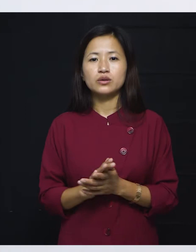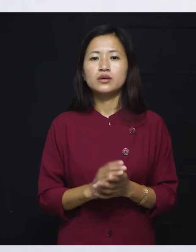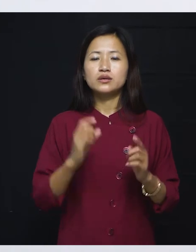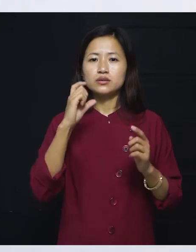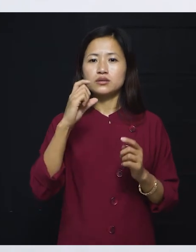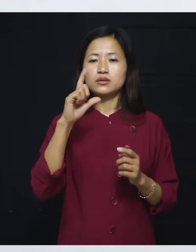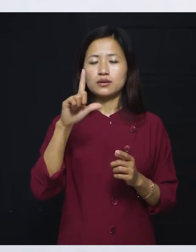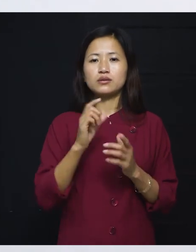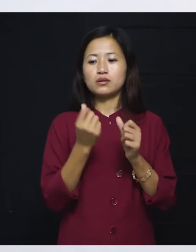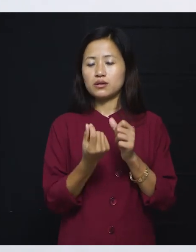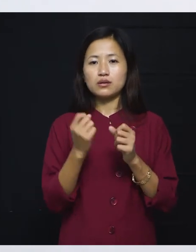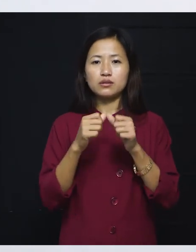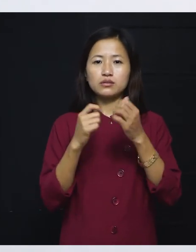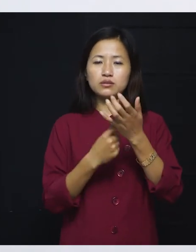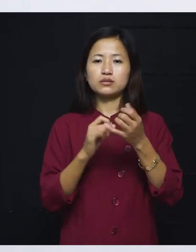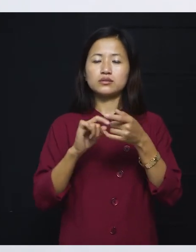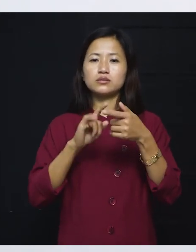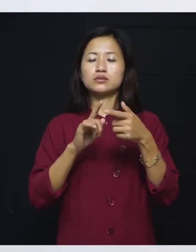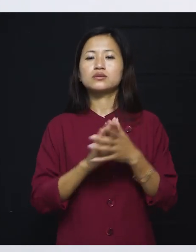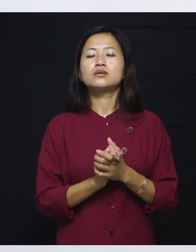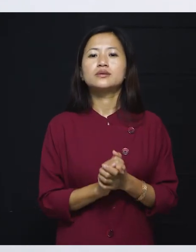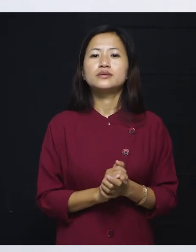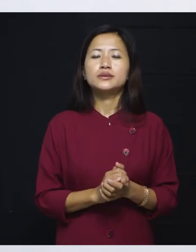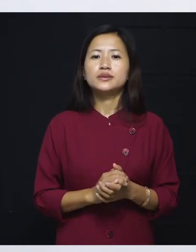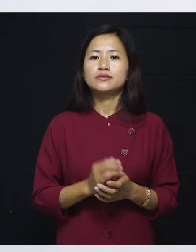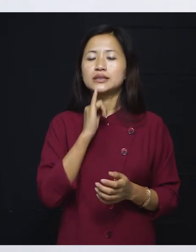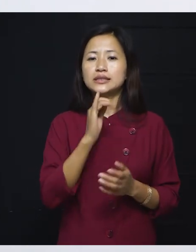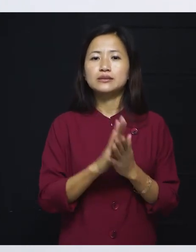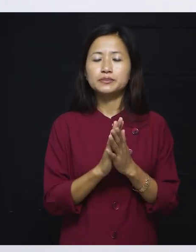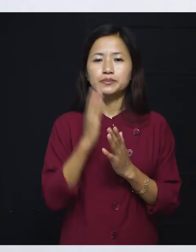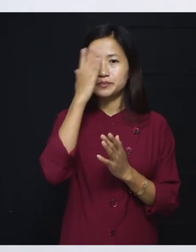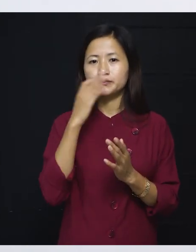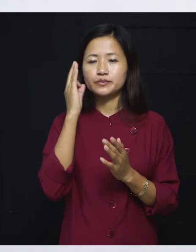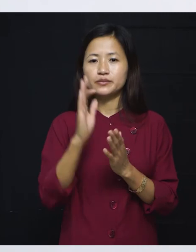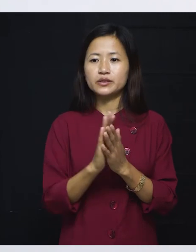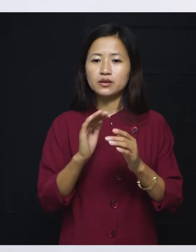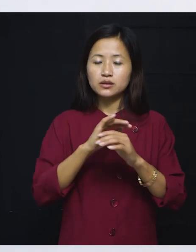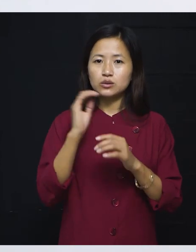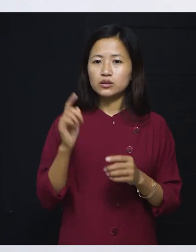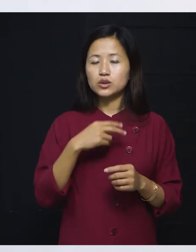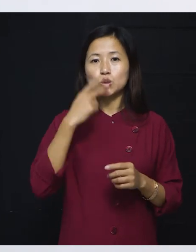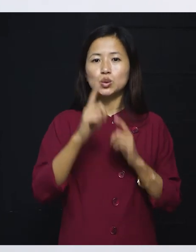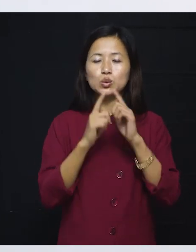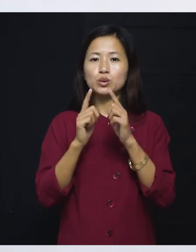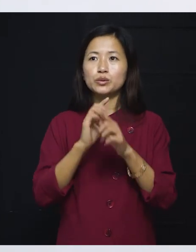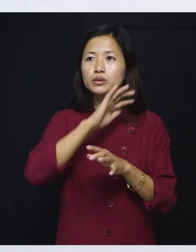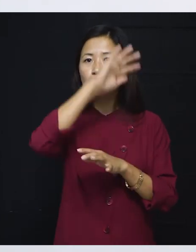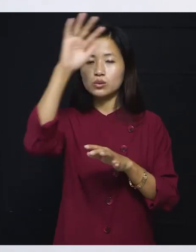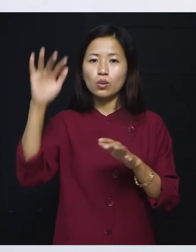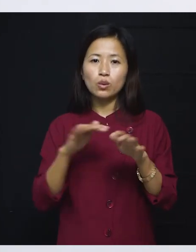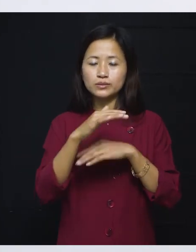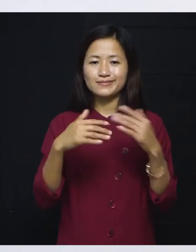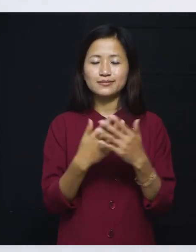clause again, okay? Which is built by my father is beautiful. It's describing it, right? It is describing